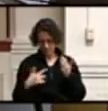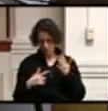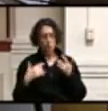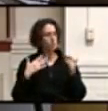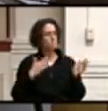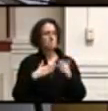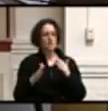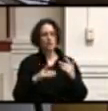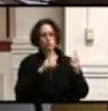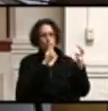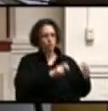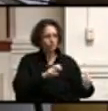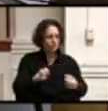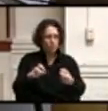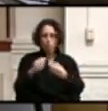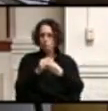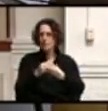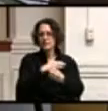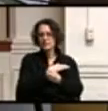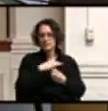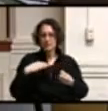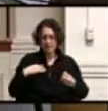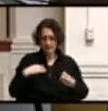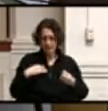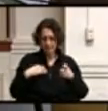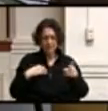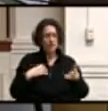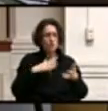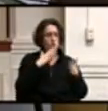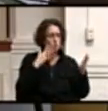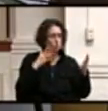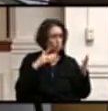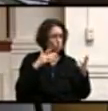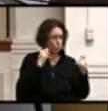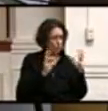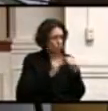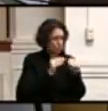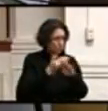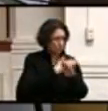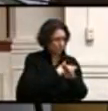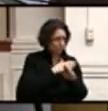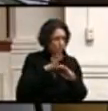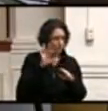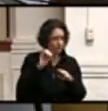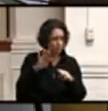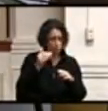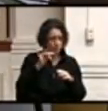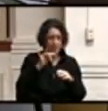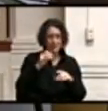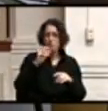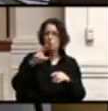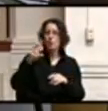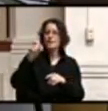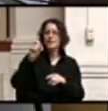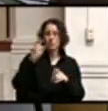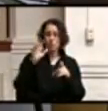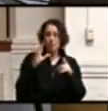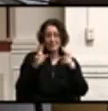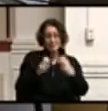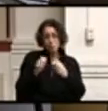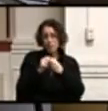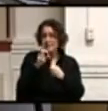us to have some dialogue before the 19th? Do they want us to come prepared on the 19th with